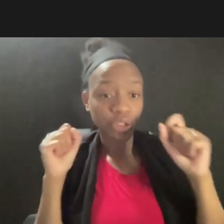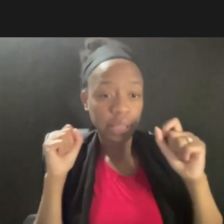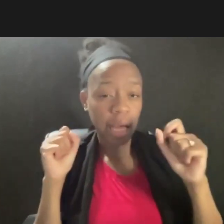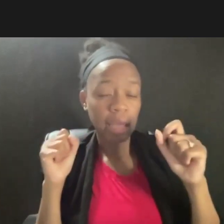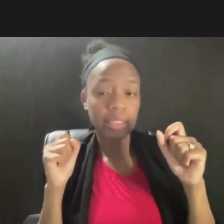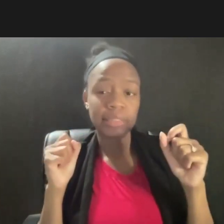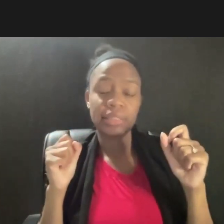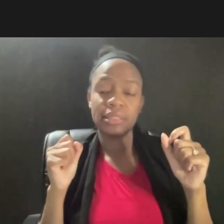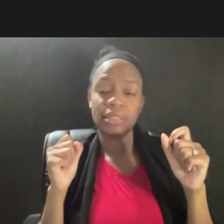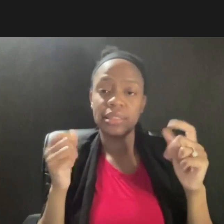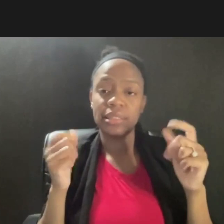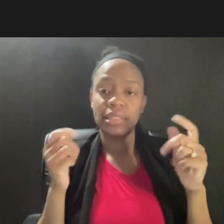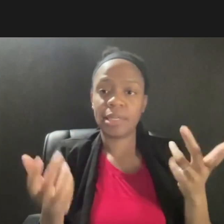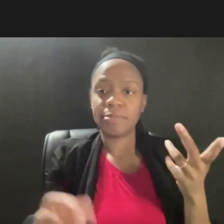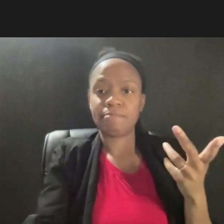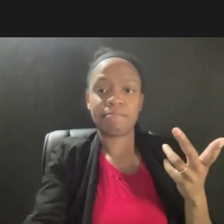choosing to